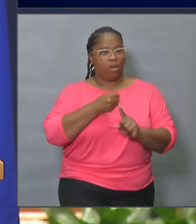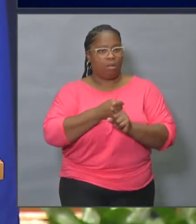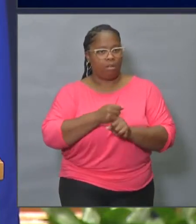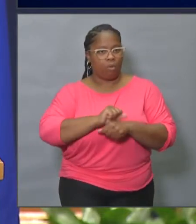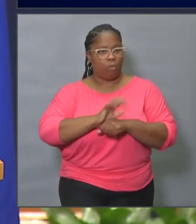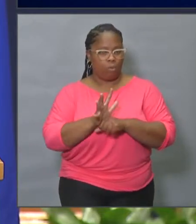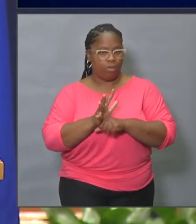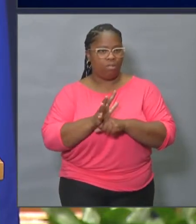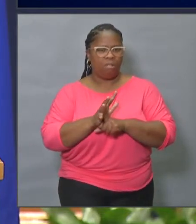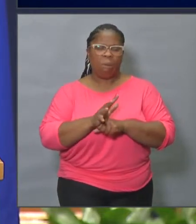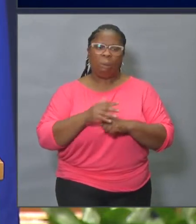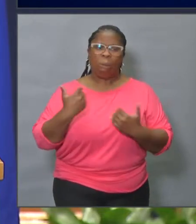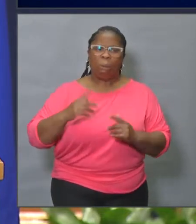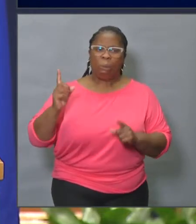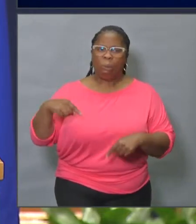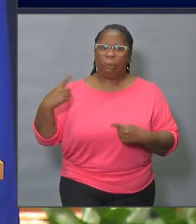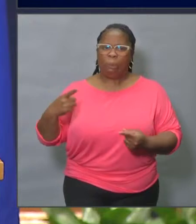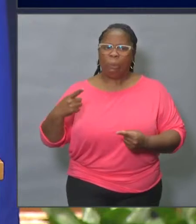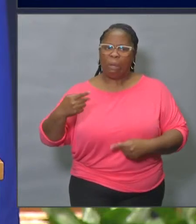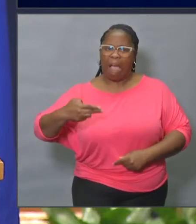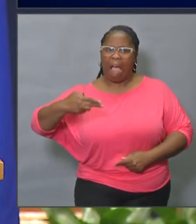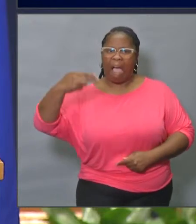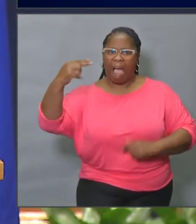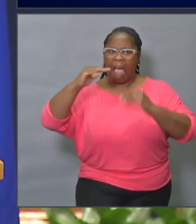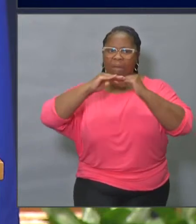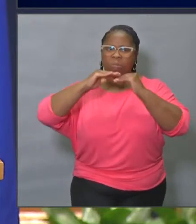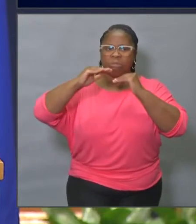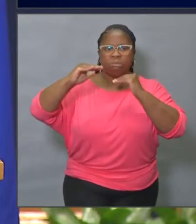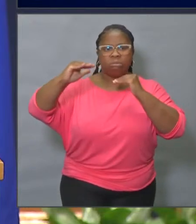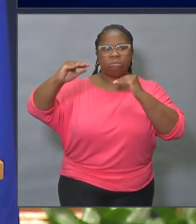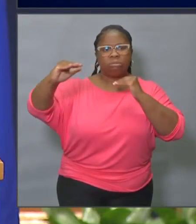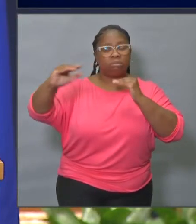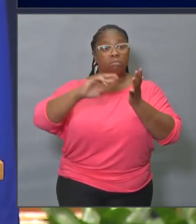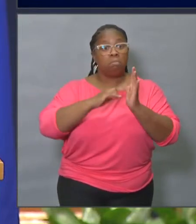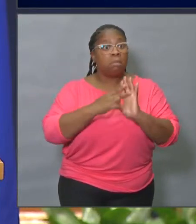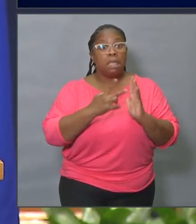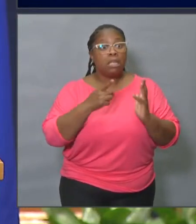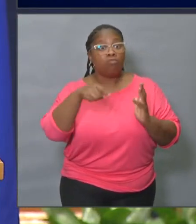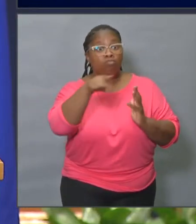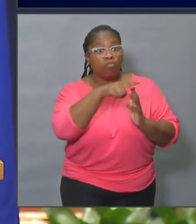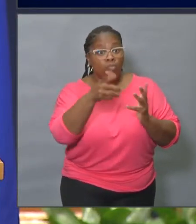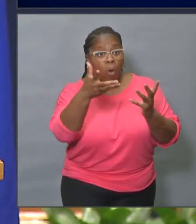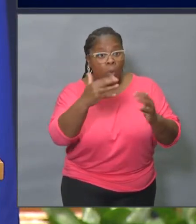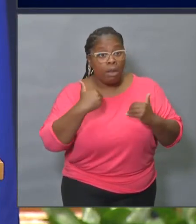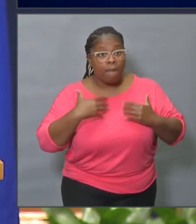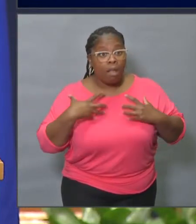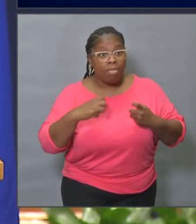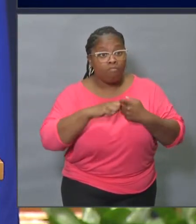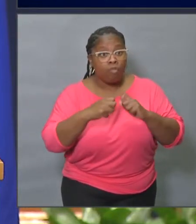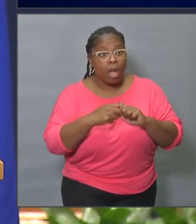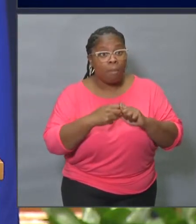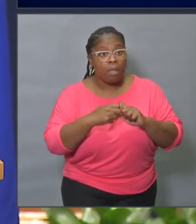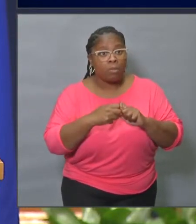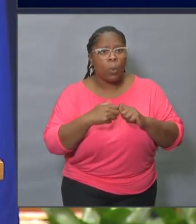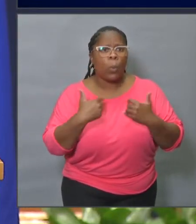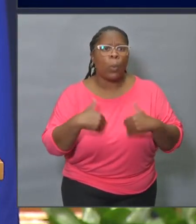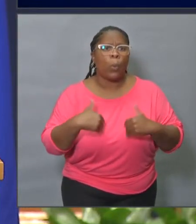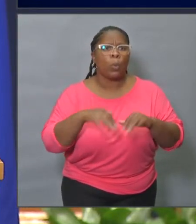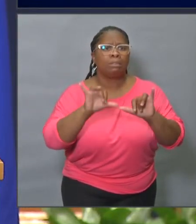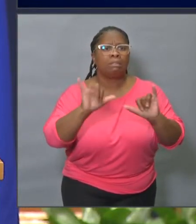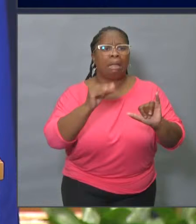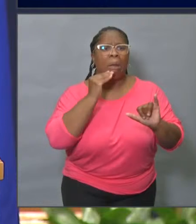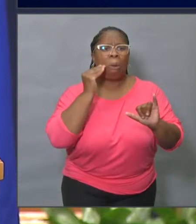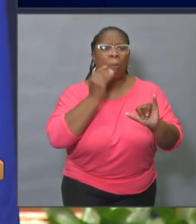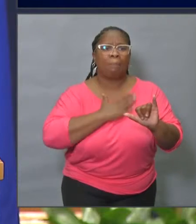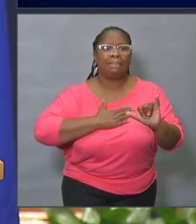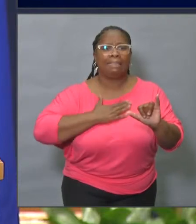high. So it continues to be important for people with underlying health conditions to stay home as much as possible, even